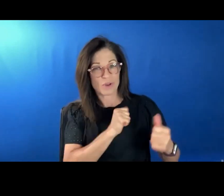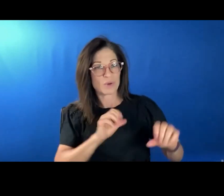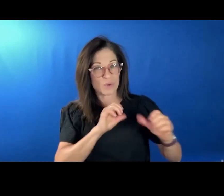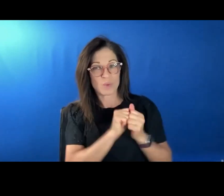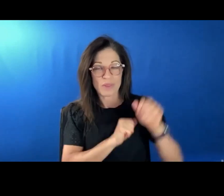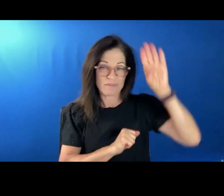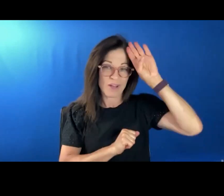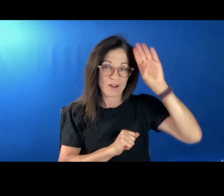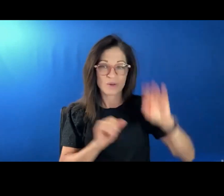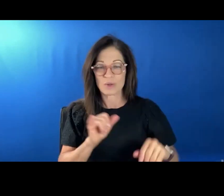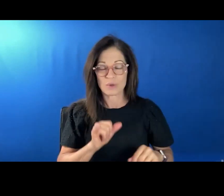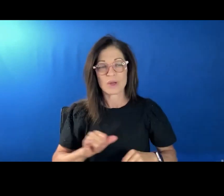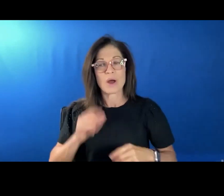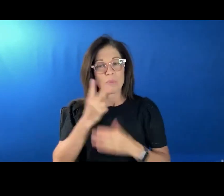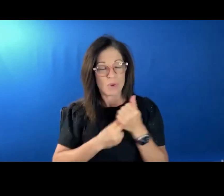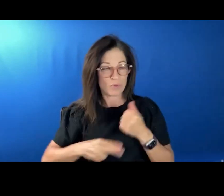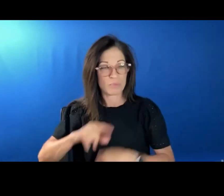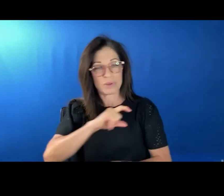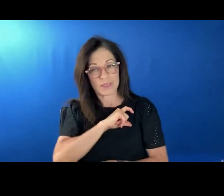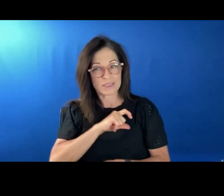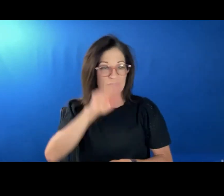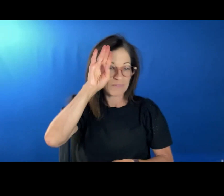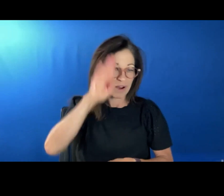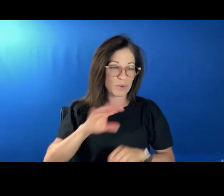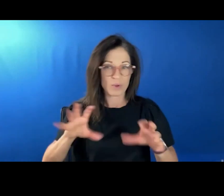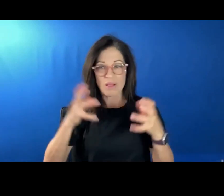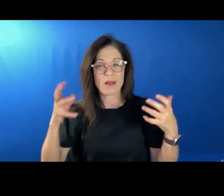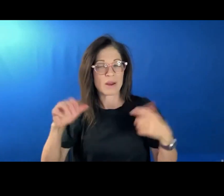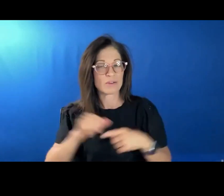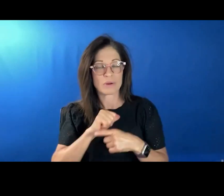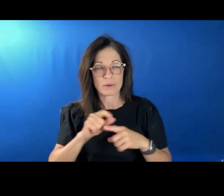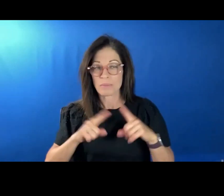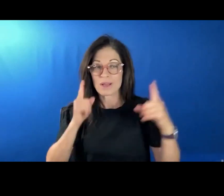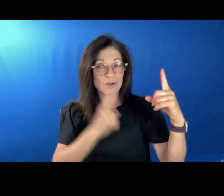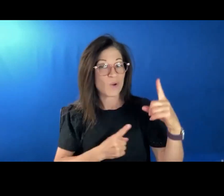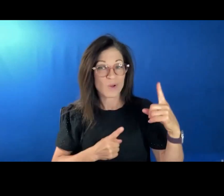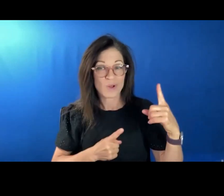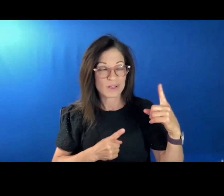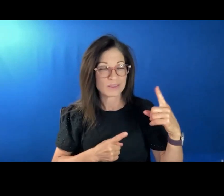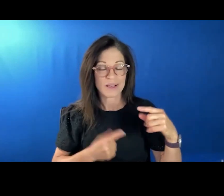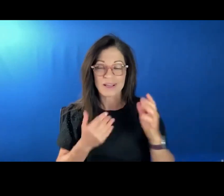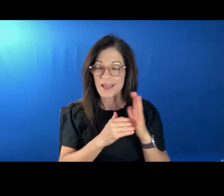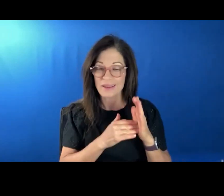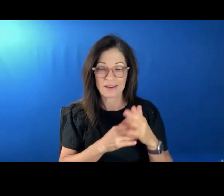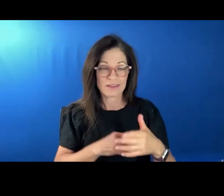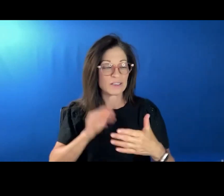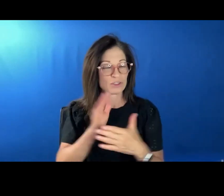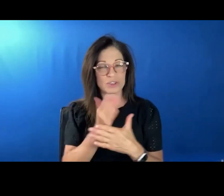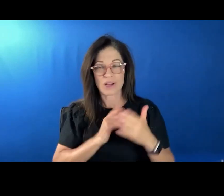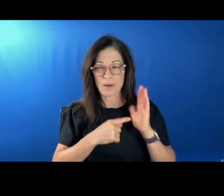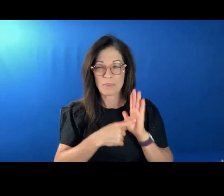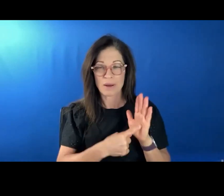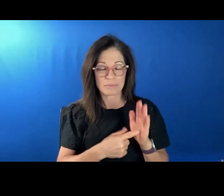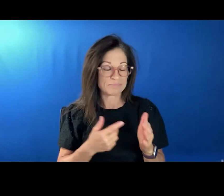and fire, we do a lot of training. But I think the goal today is just to share our model. It might not be for everyone. Like